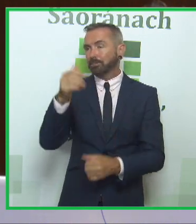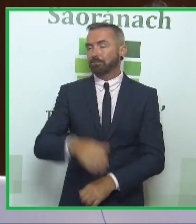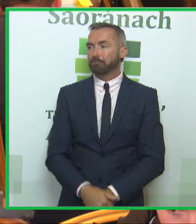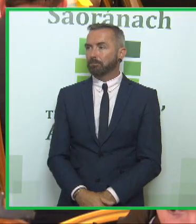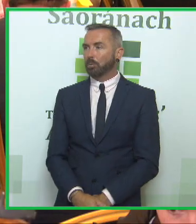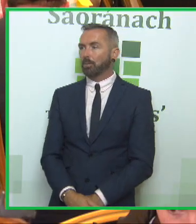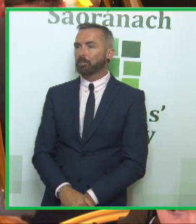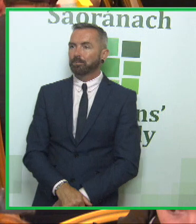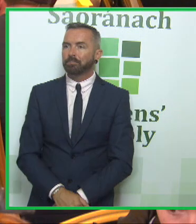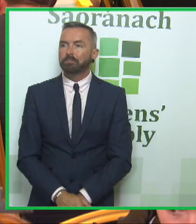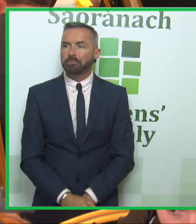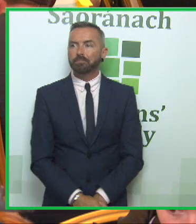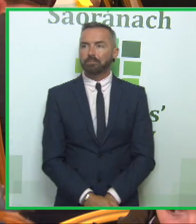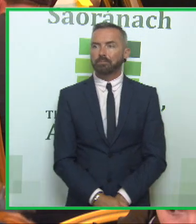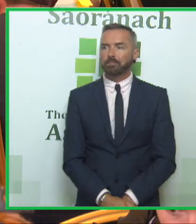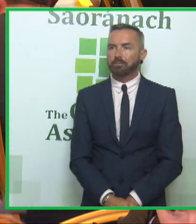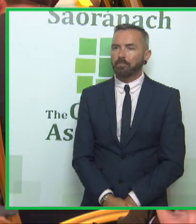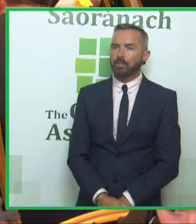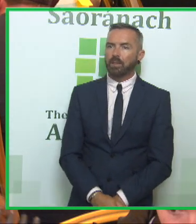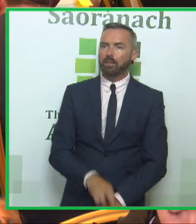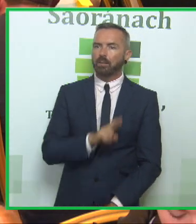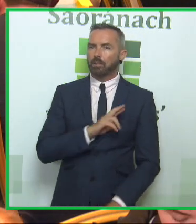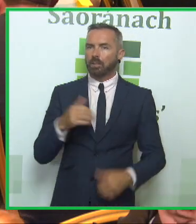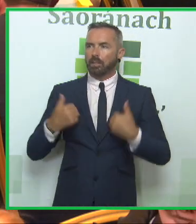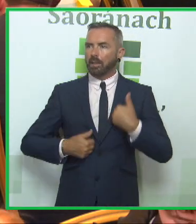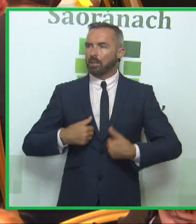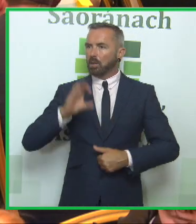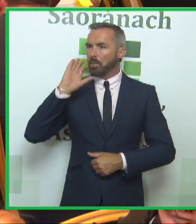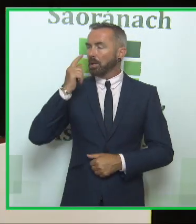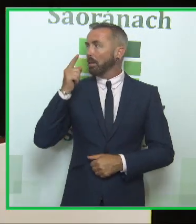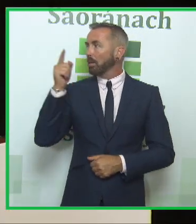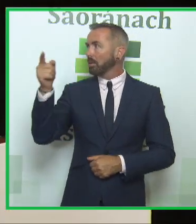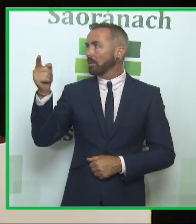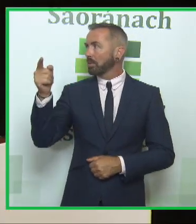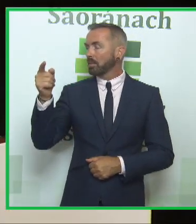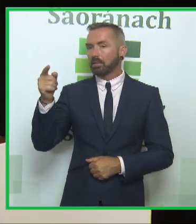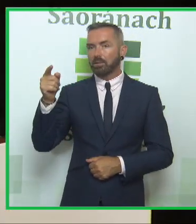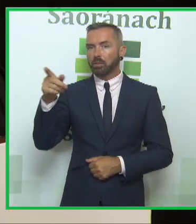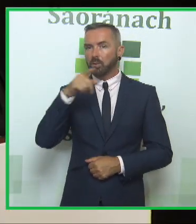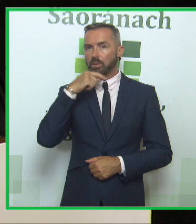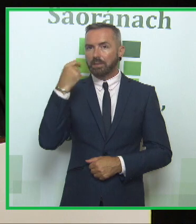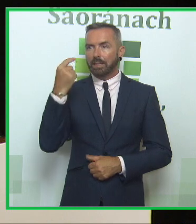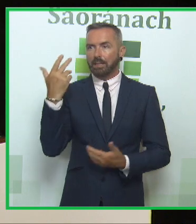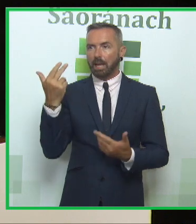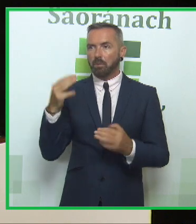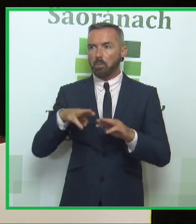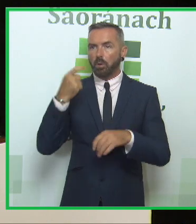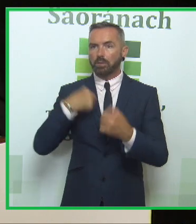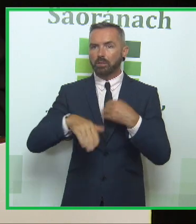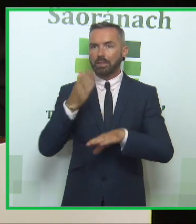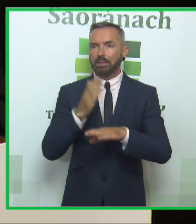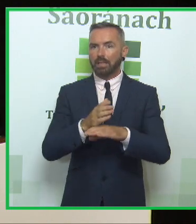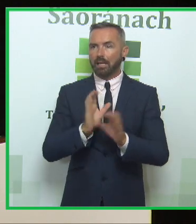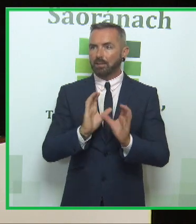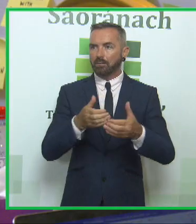Thank you. And I think that's interesting, because you've gone beyond just oversight. You're saying a task force to implement, etc.